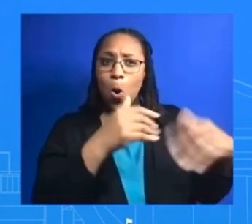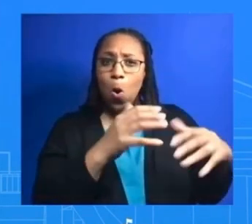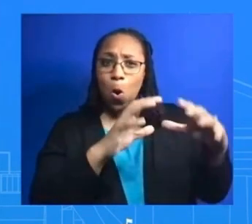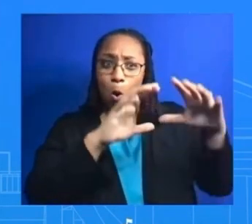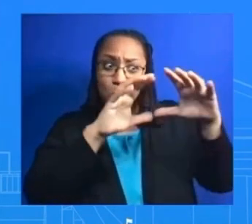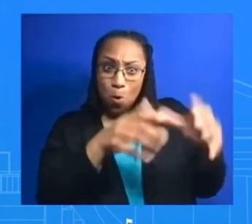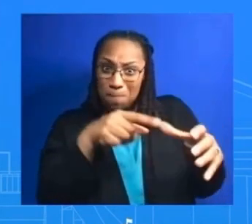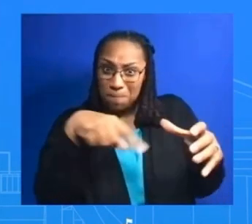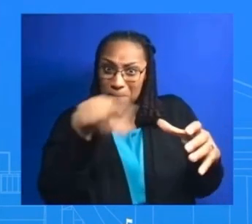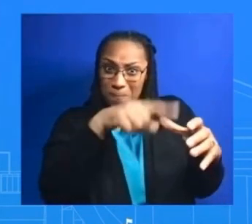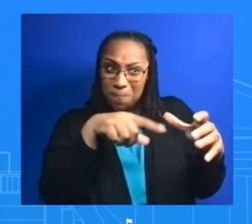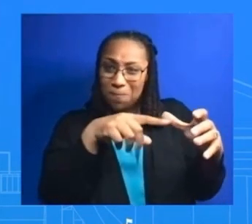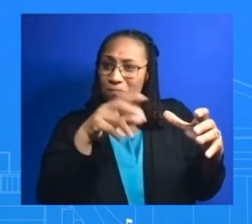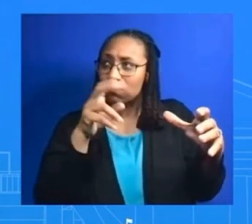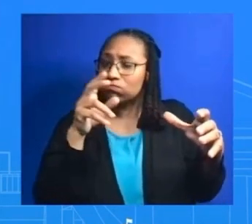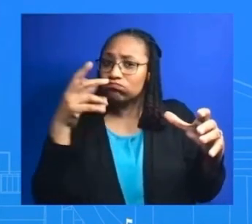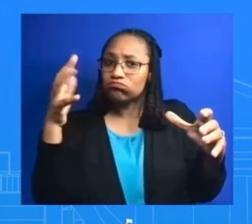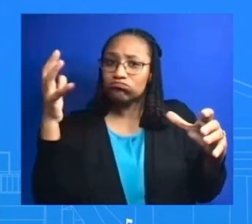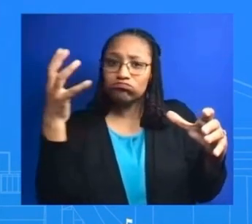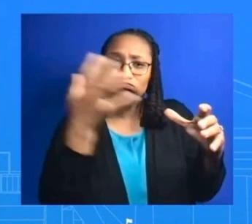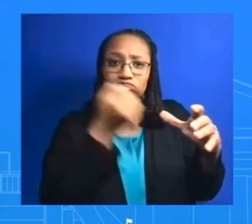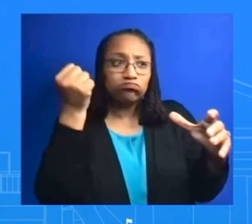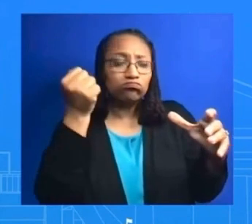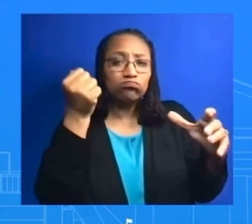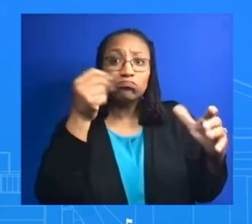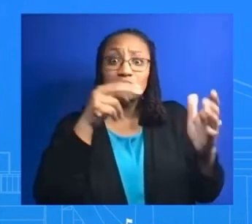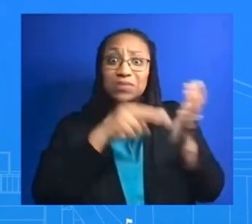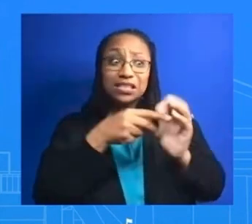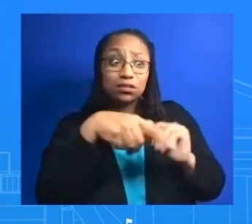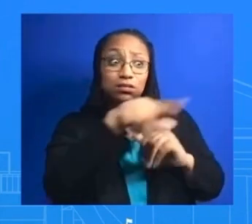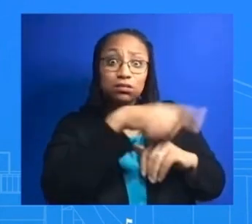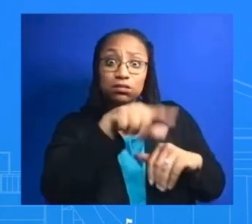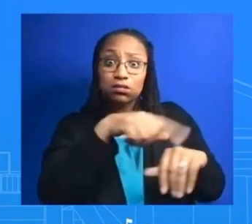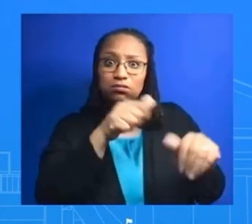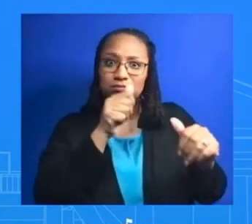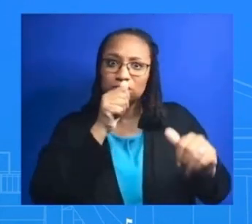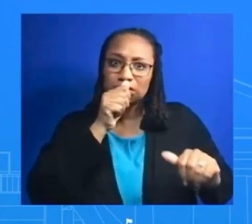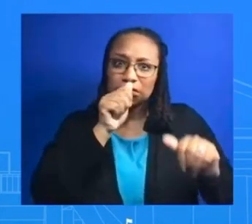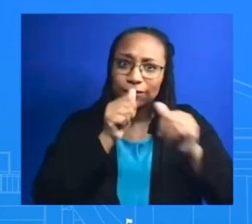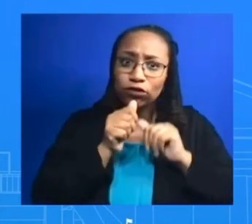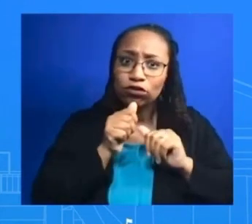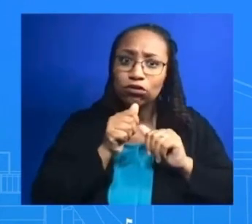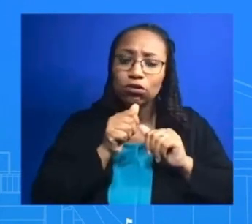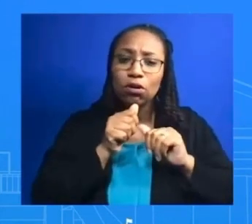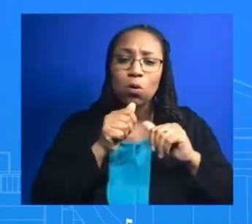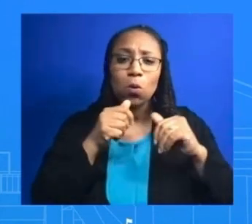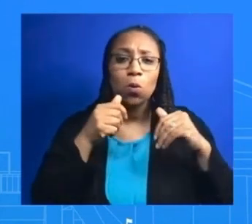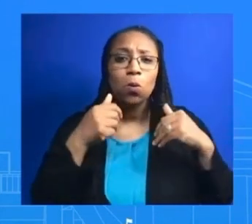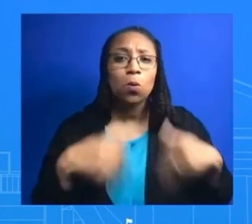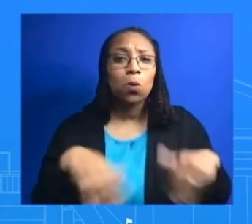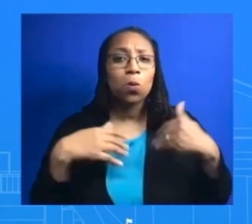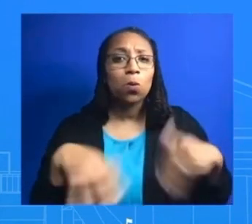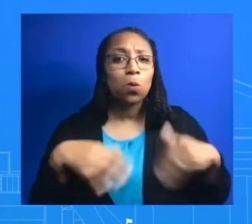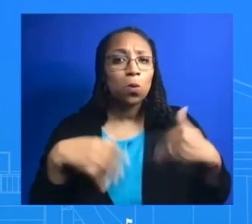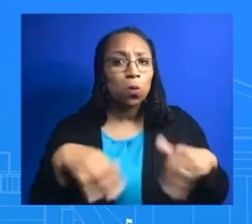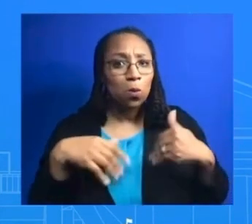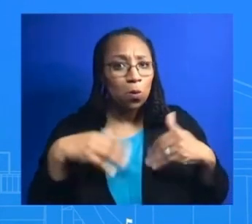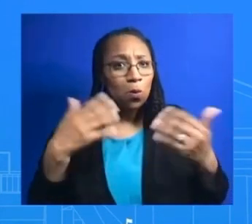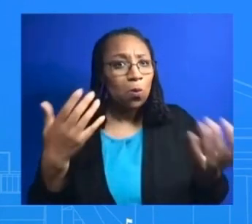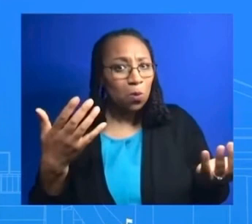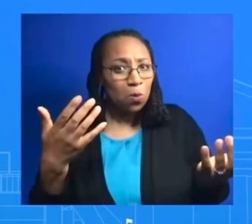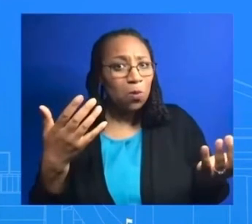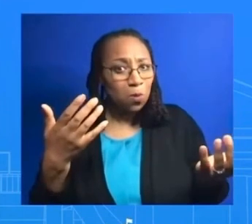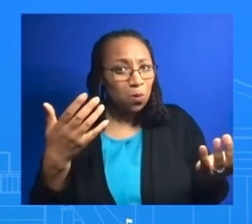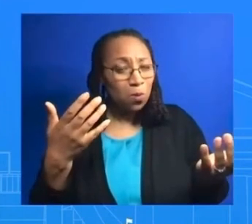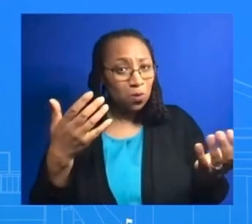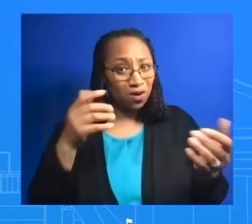suffer. The administration will remain focused on enforcing federal anti-discrimination protections, and the president will continue to call on